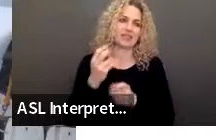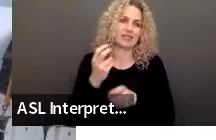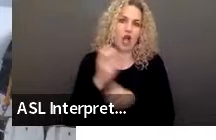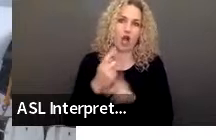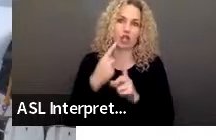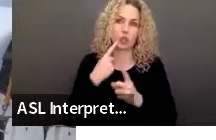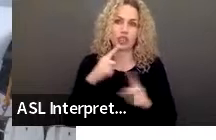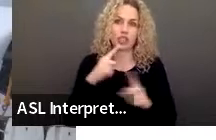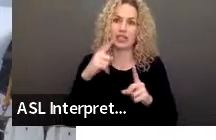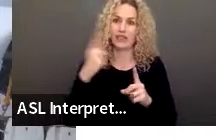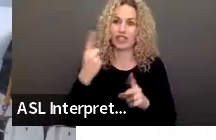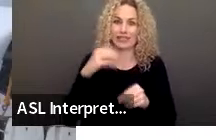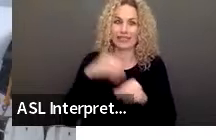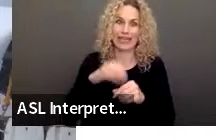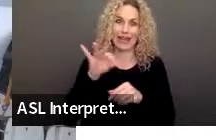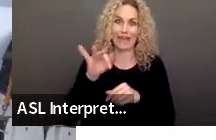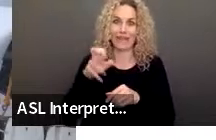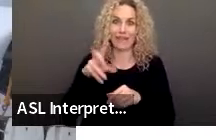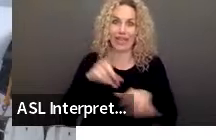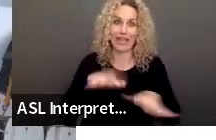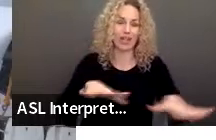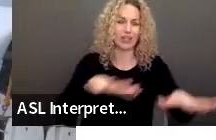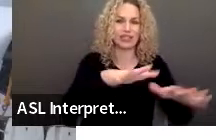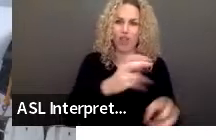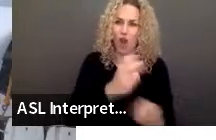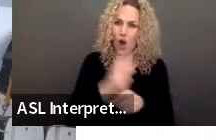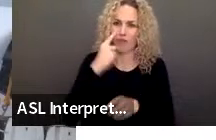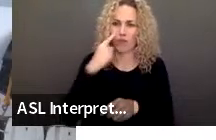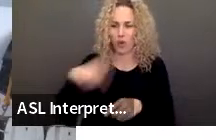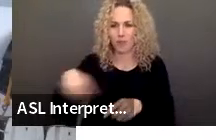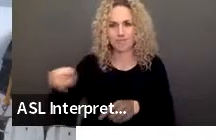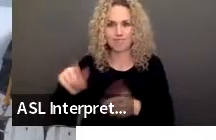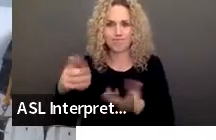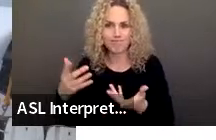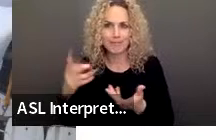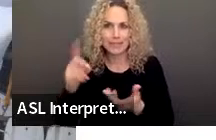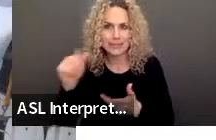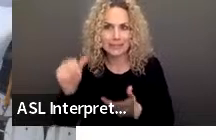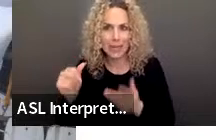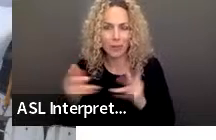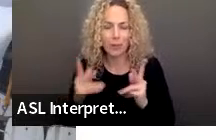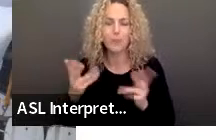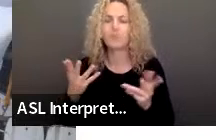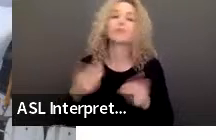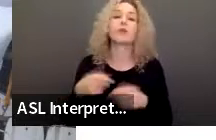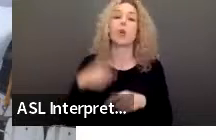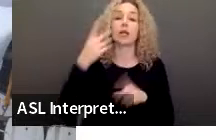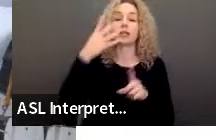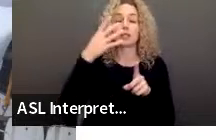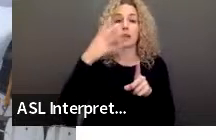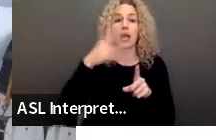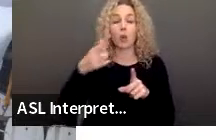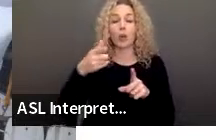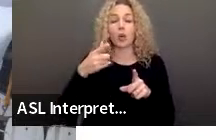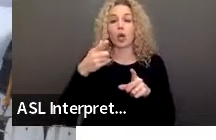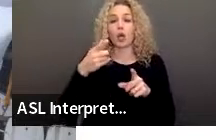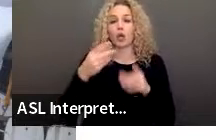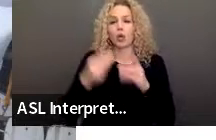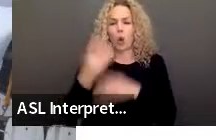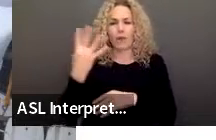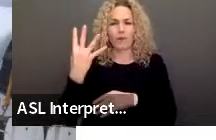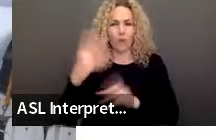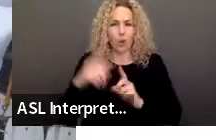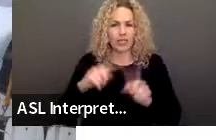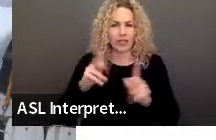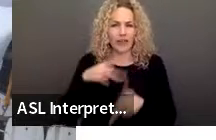field. One of the walls behind these men we were growing 4 different